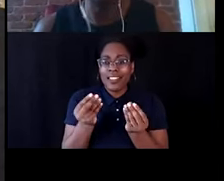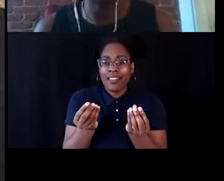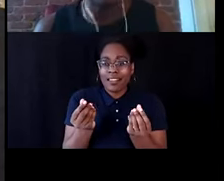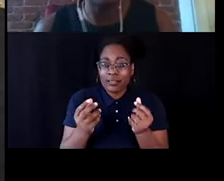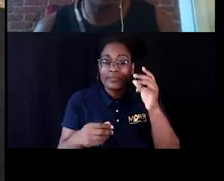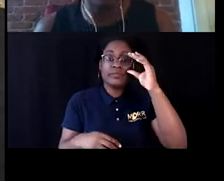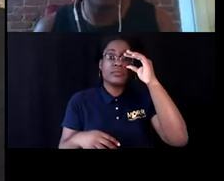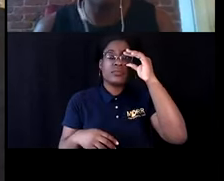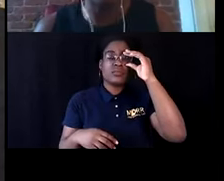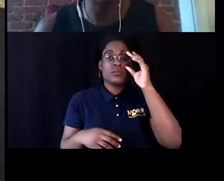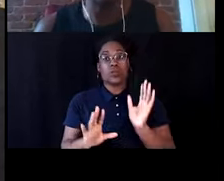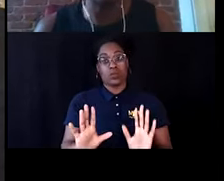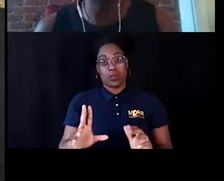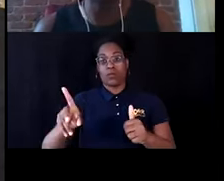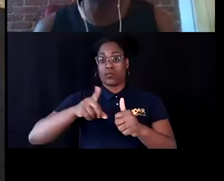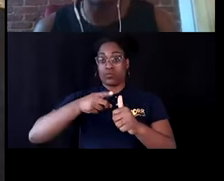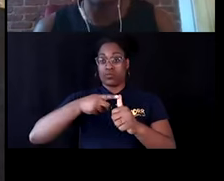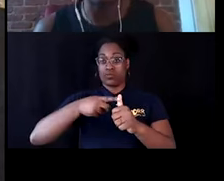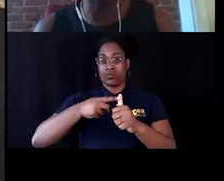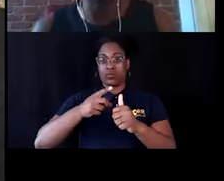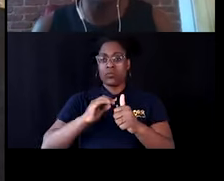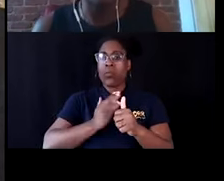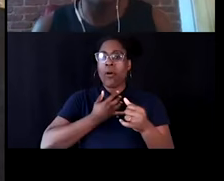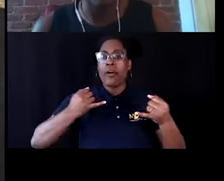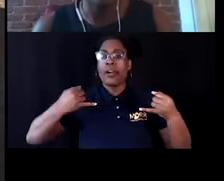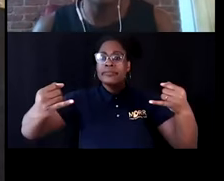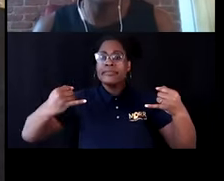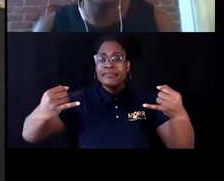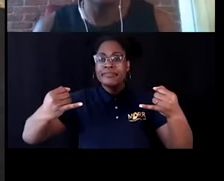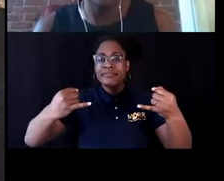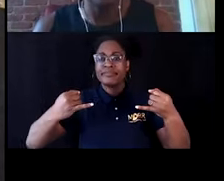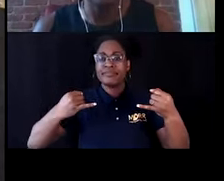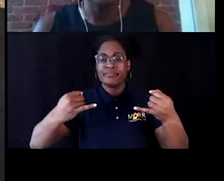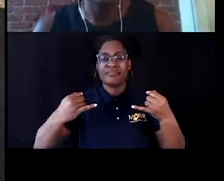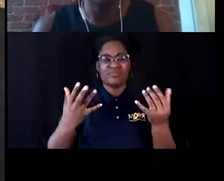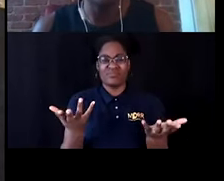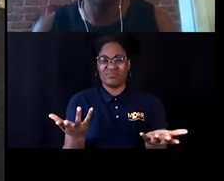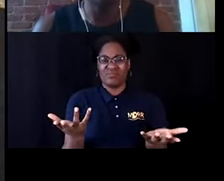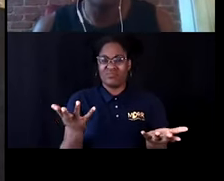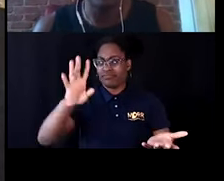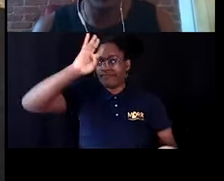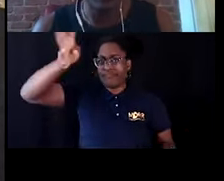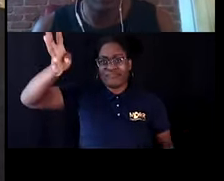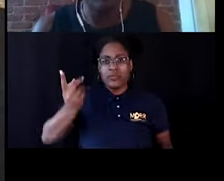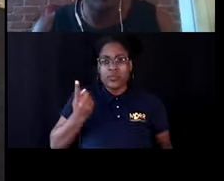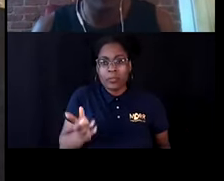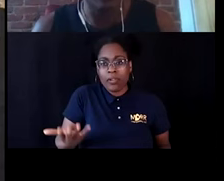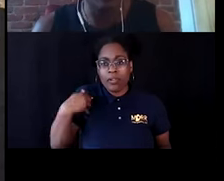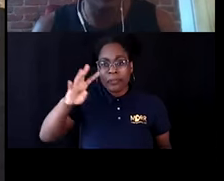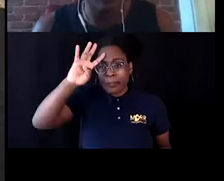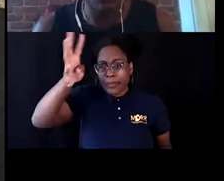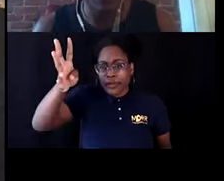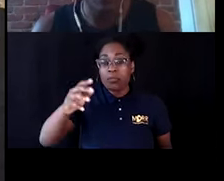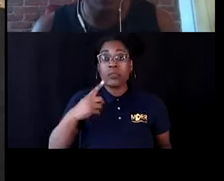never predetermined. They were never a foregone conclusion. And so the borders, for example, in